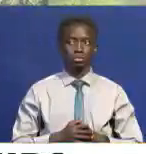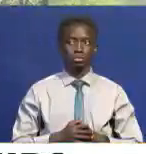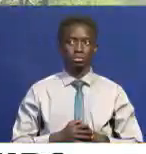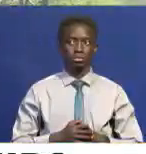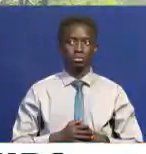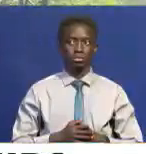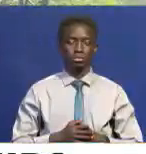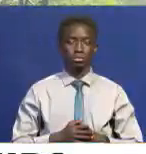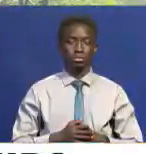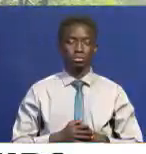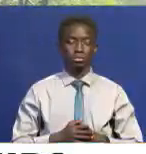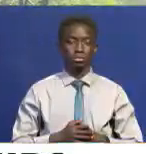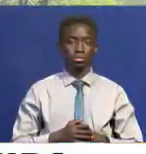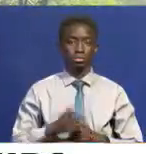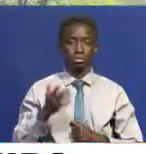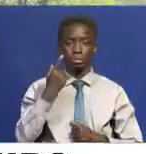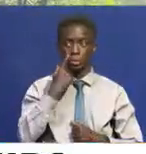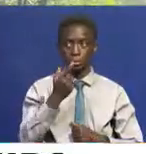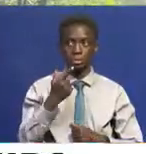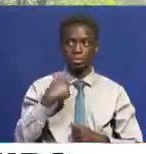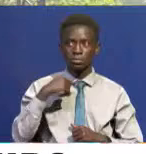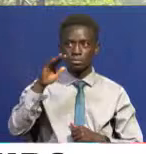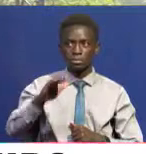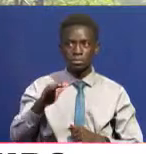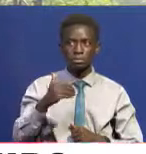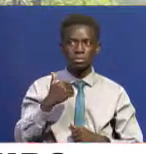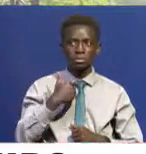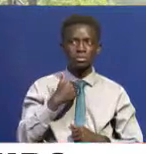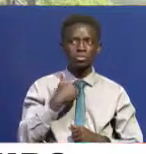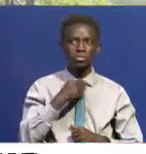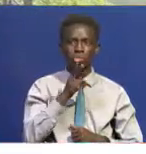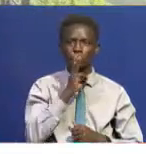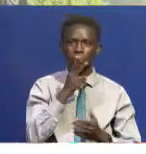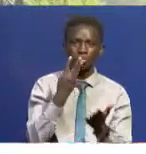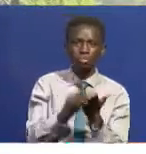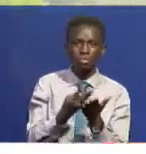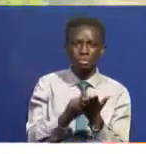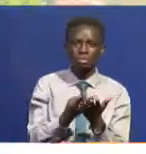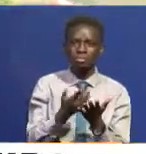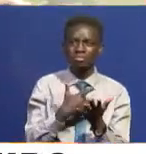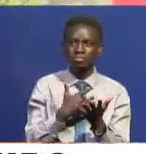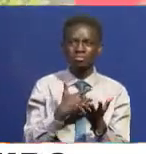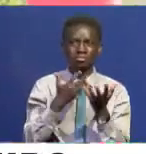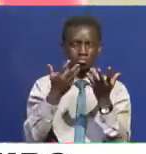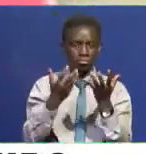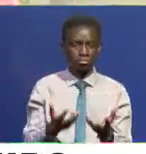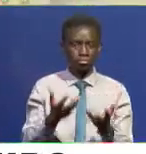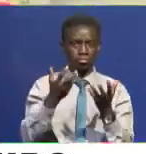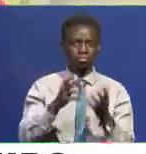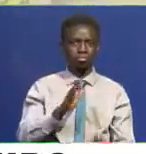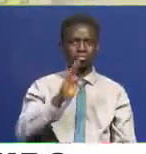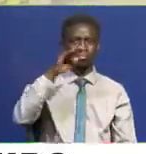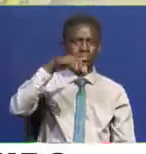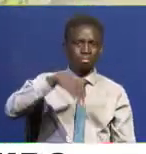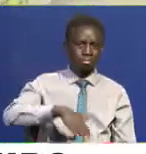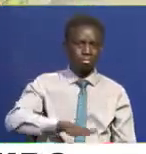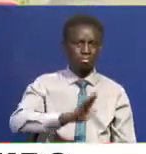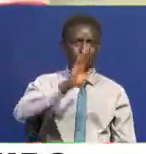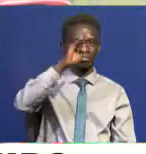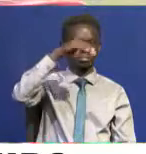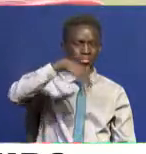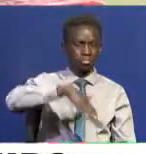Hapo chini yake kulikuwa na maji ilikuwa wet. So ilikuwa mzito. Iko na milima na mabode, hapo ni ndani ya